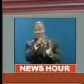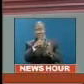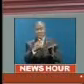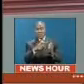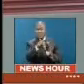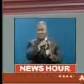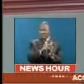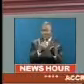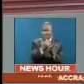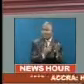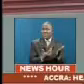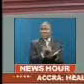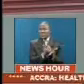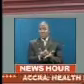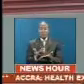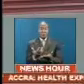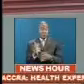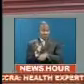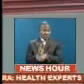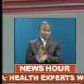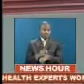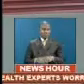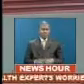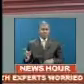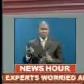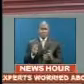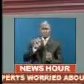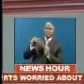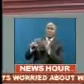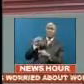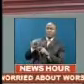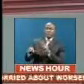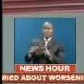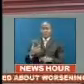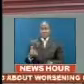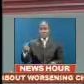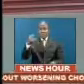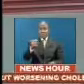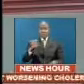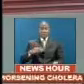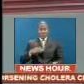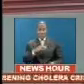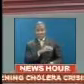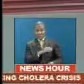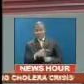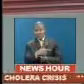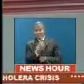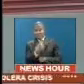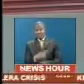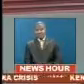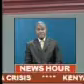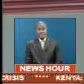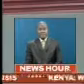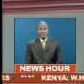policies work for the country. Mr. Spiu Gabra was answering questions from the Appointment Committee of Parliament during his vetting in Accra